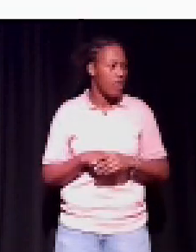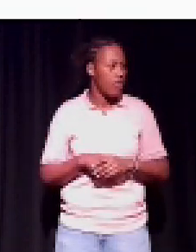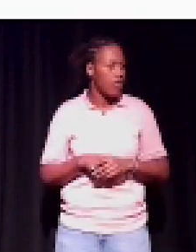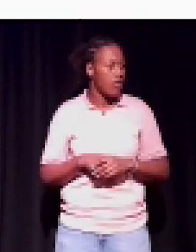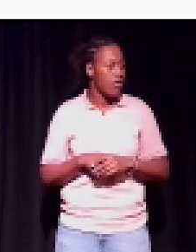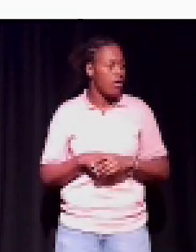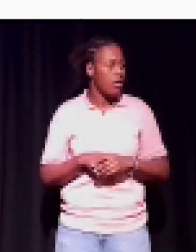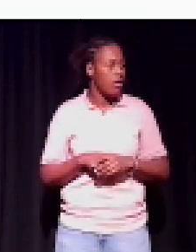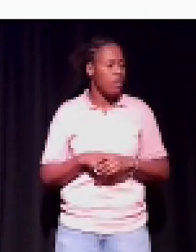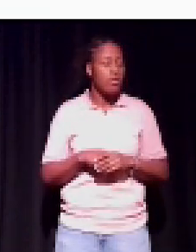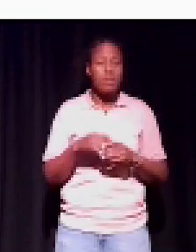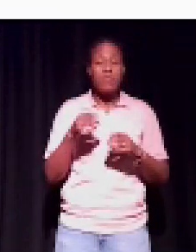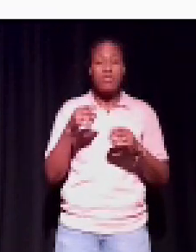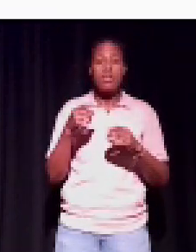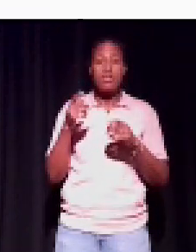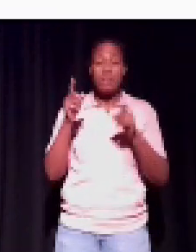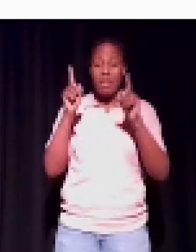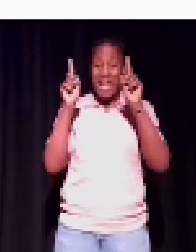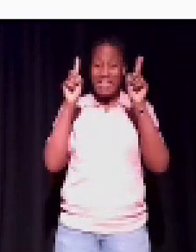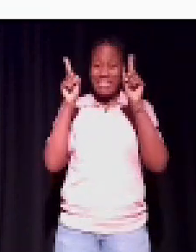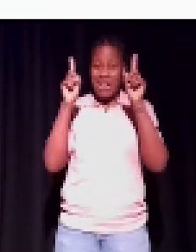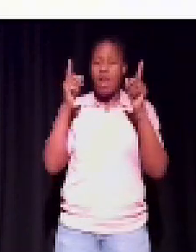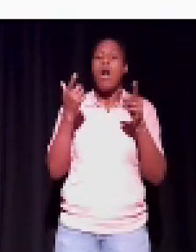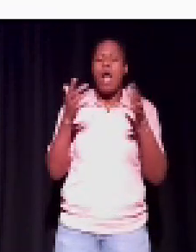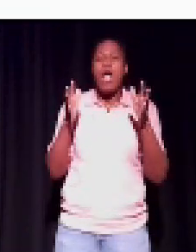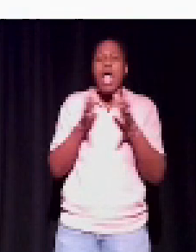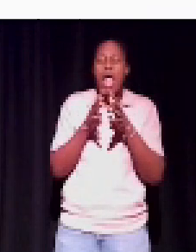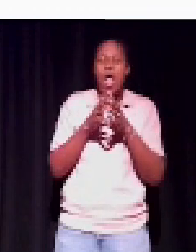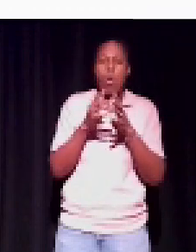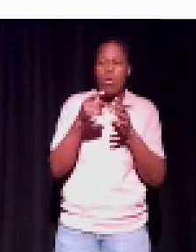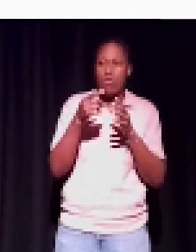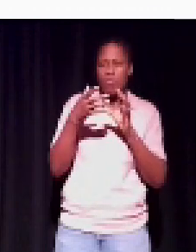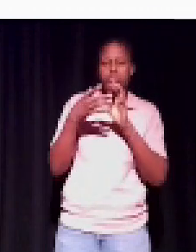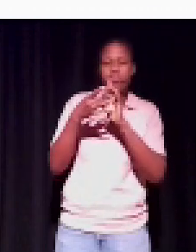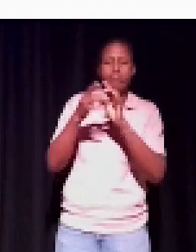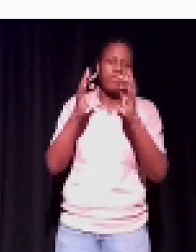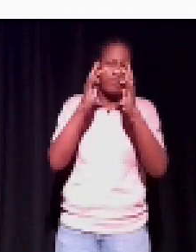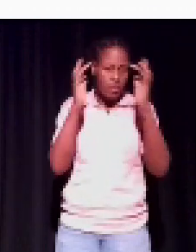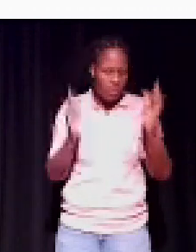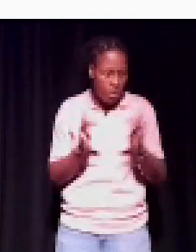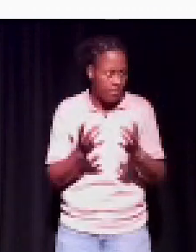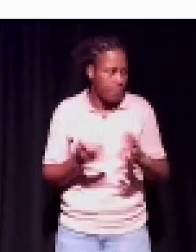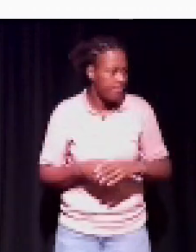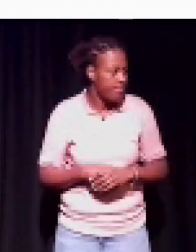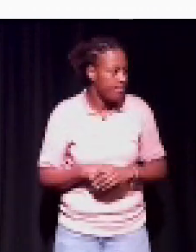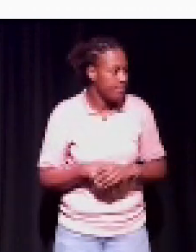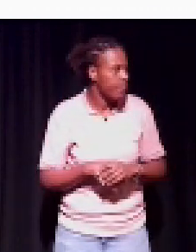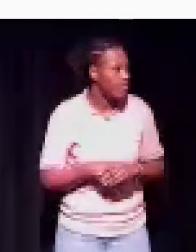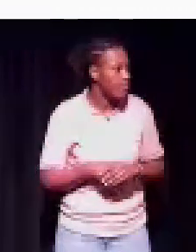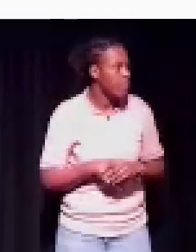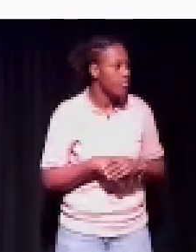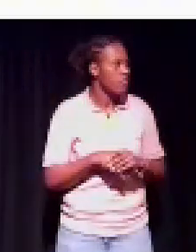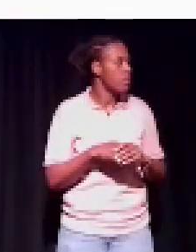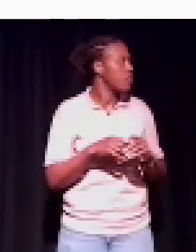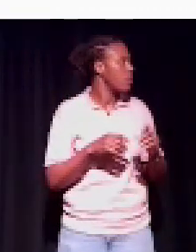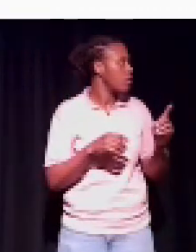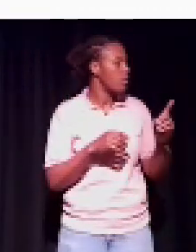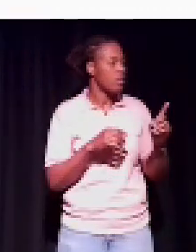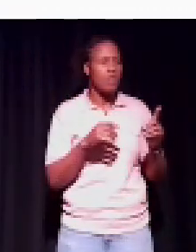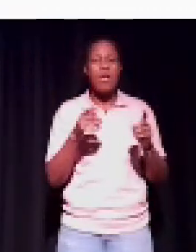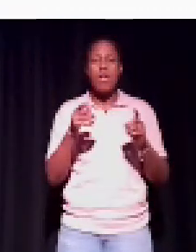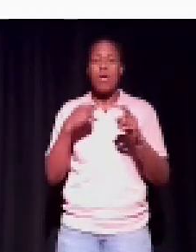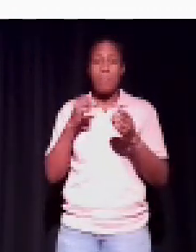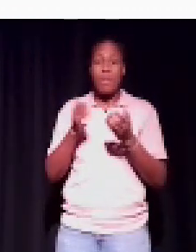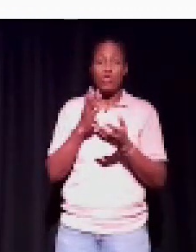use Bluetooth or Wi-Fi, it uses that antenna. And you might also notice, if I could have the next slide, that it's in a little